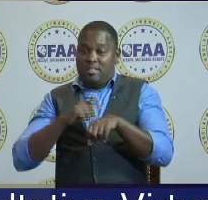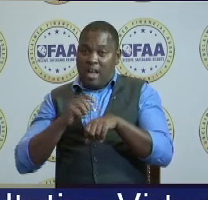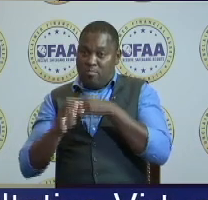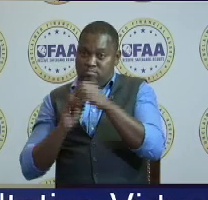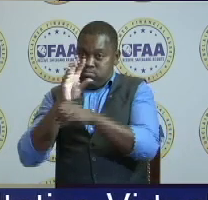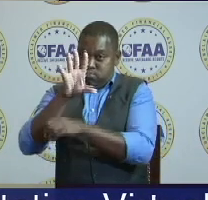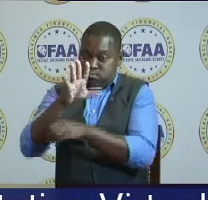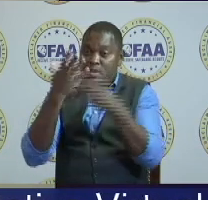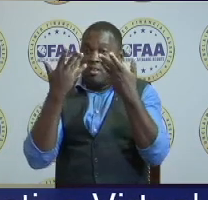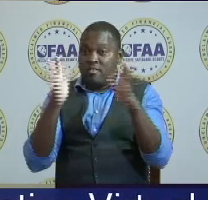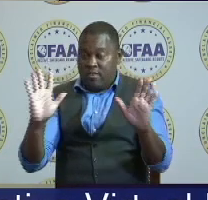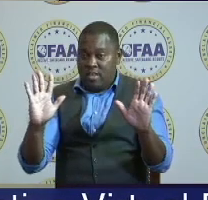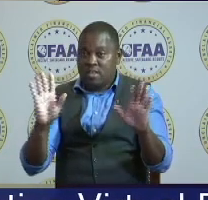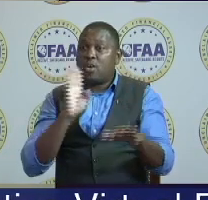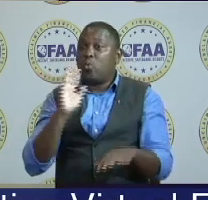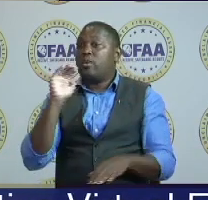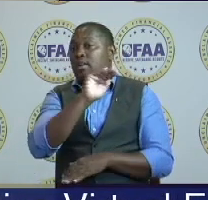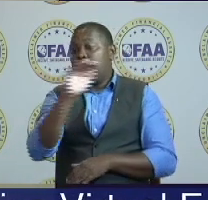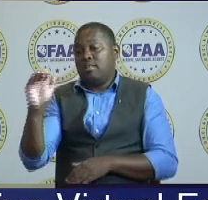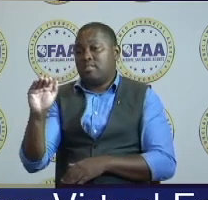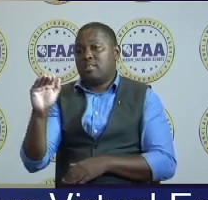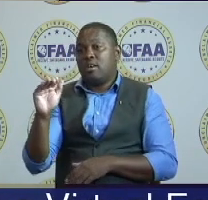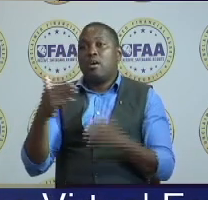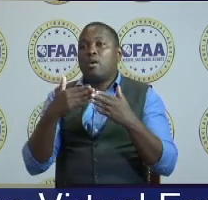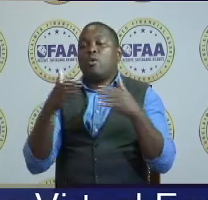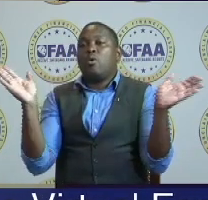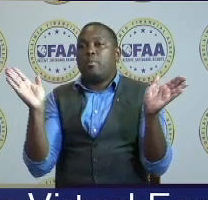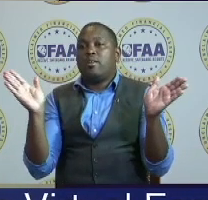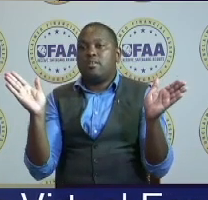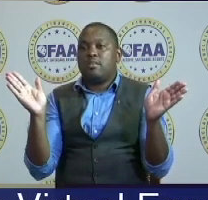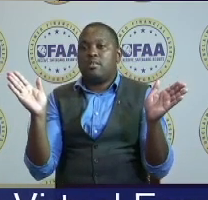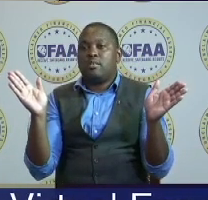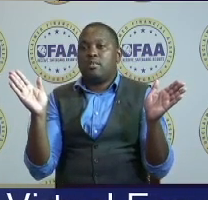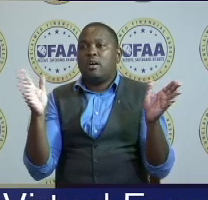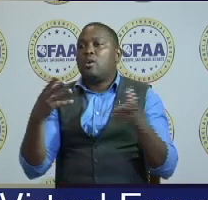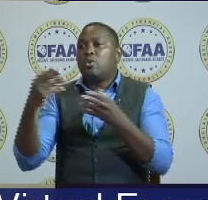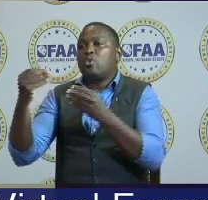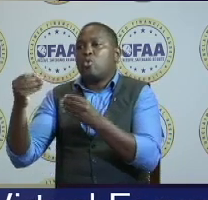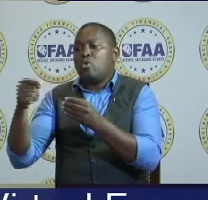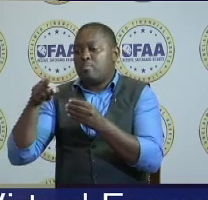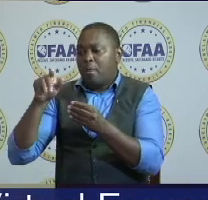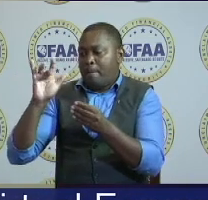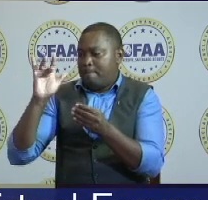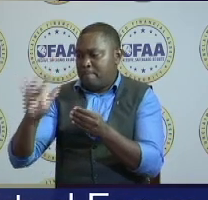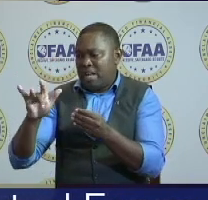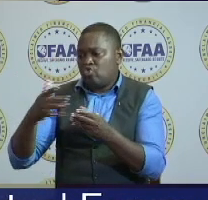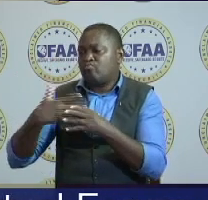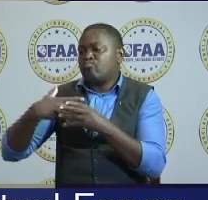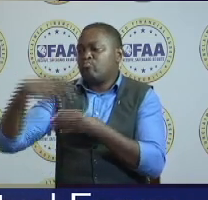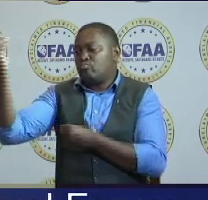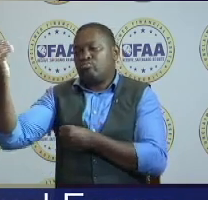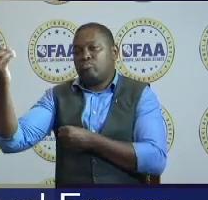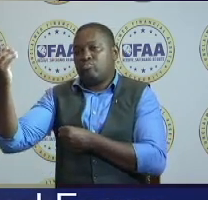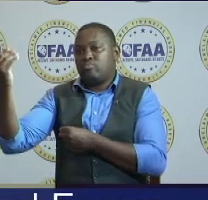over, we'll ask you to, you know, open, go to the leave button at the end, and then